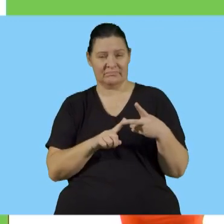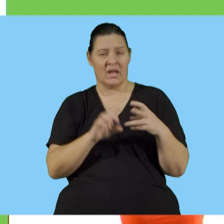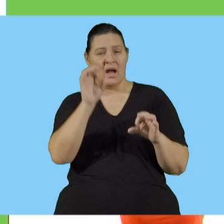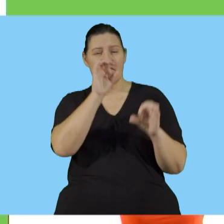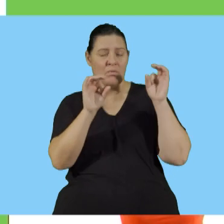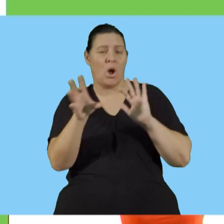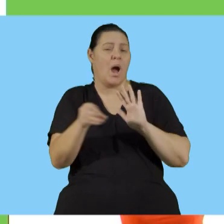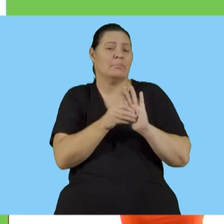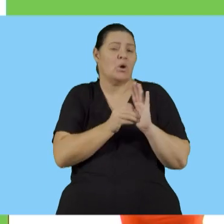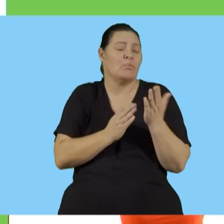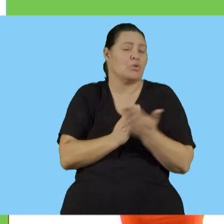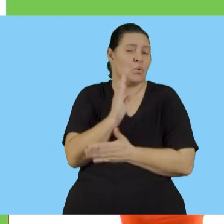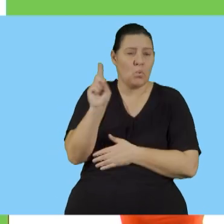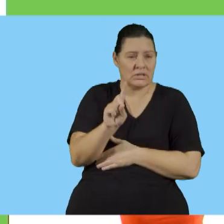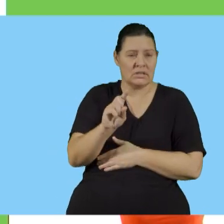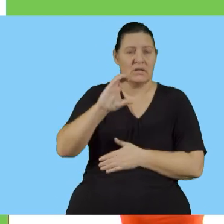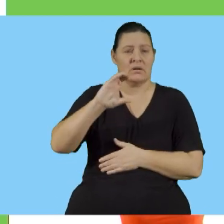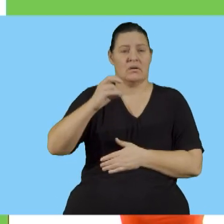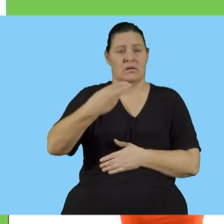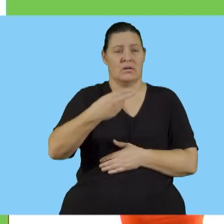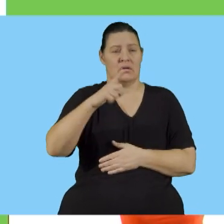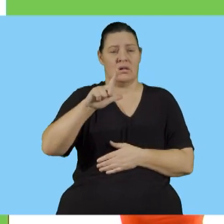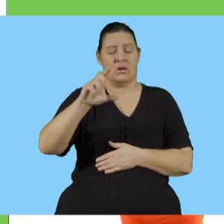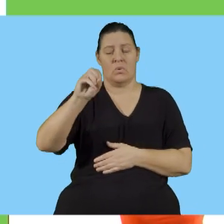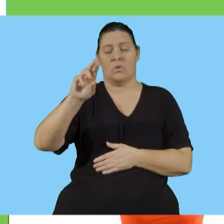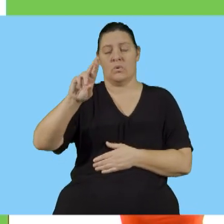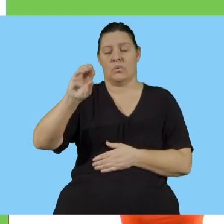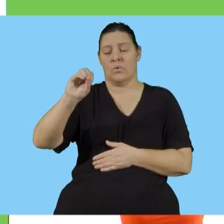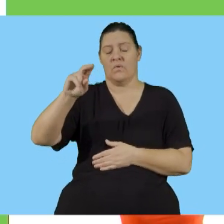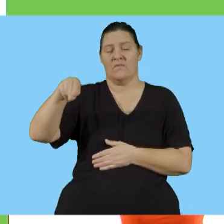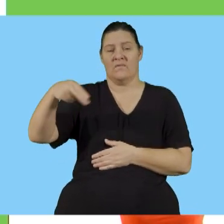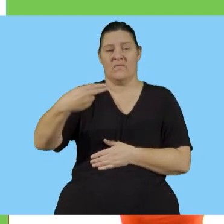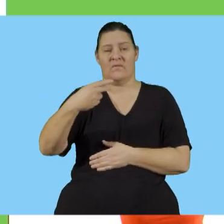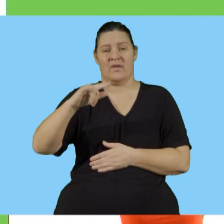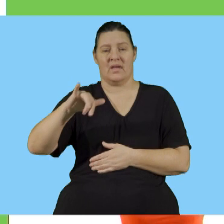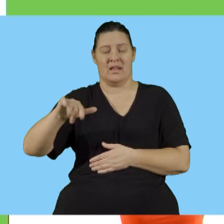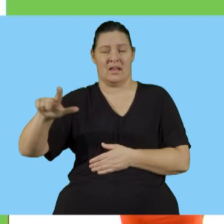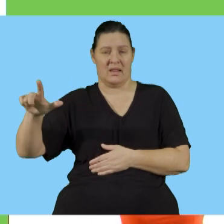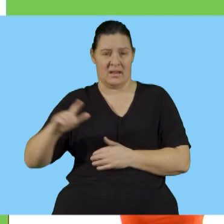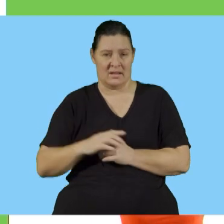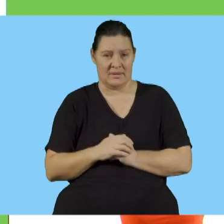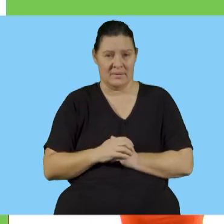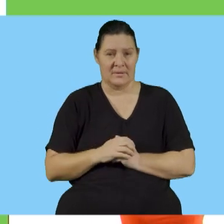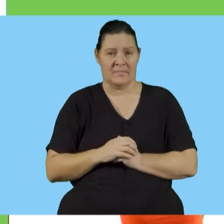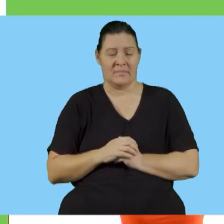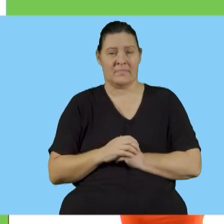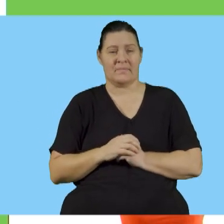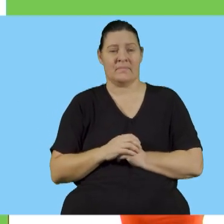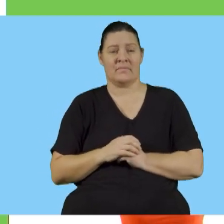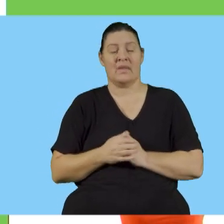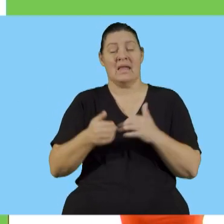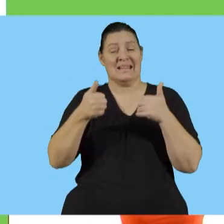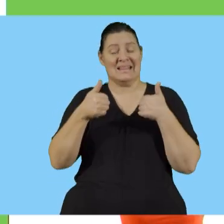that radiant energy is absorbed by the chlorophyll. Remember that. So your next one was